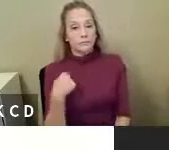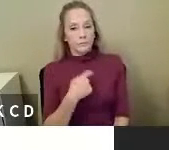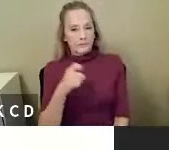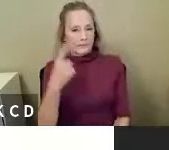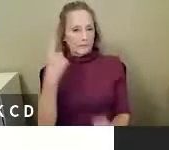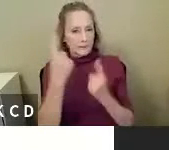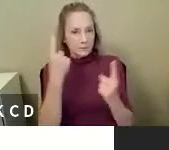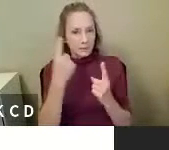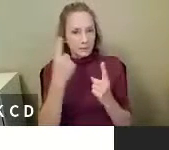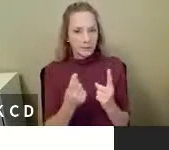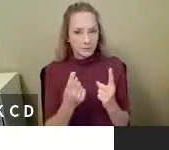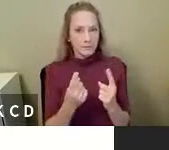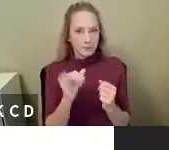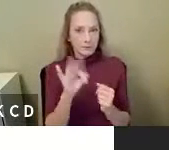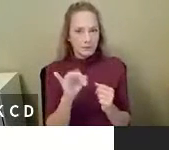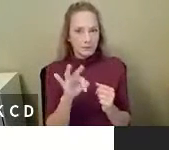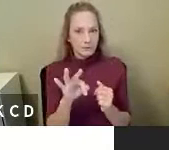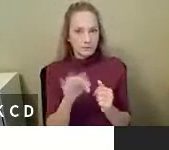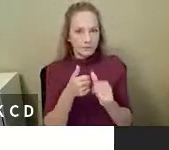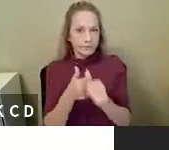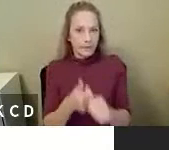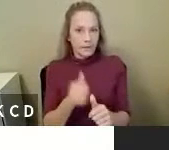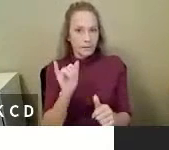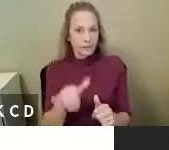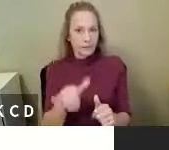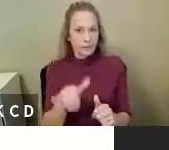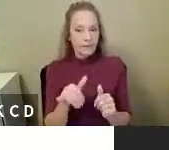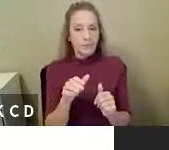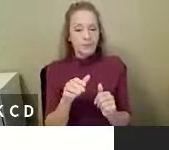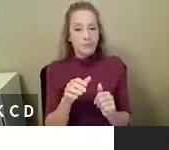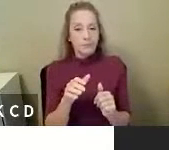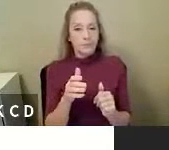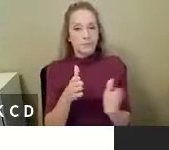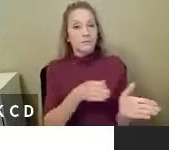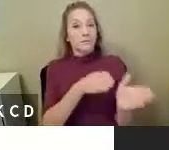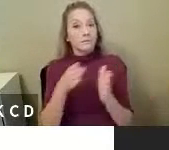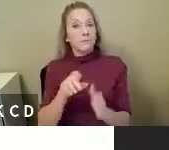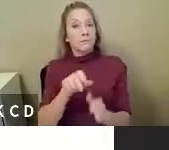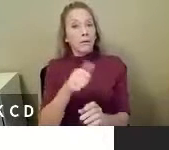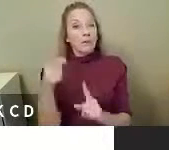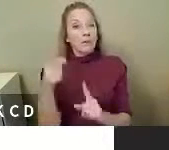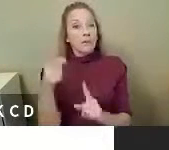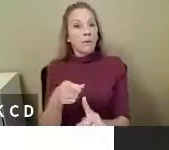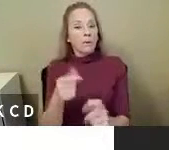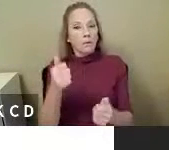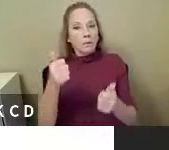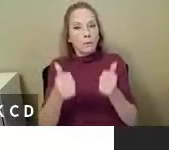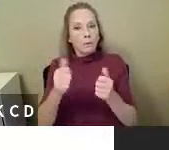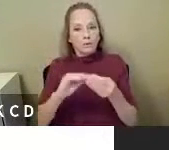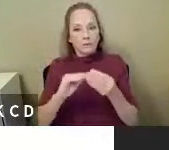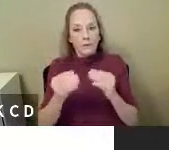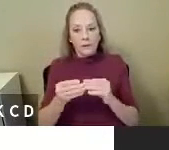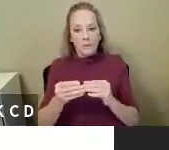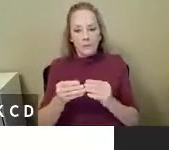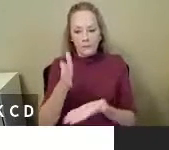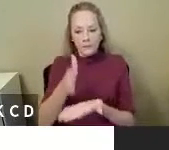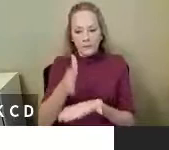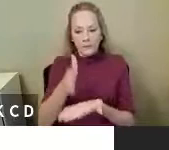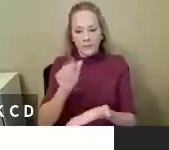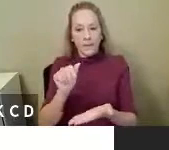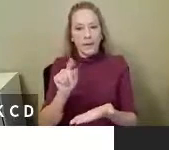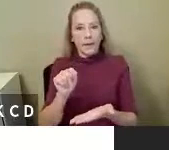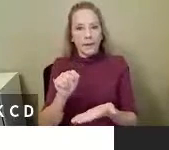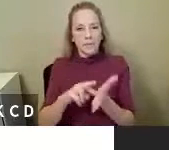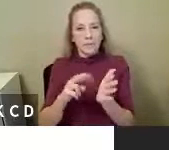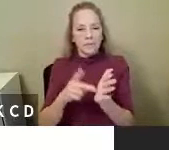about. Then I guess as we get to that other point about cutoffs, it gets to how exactly would we